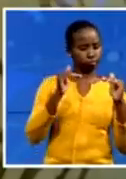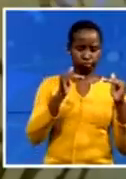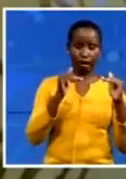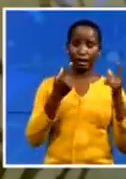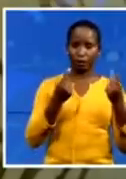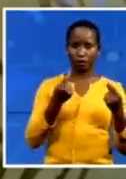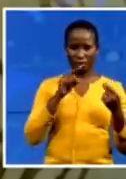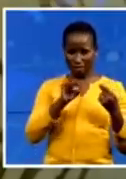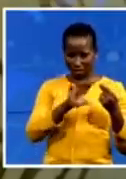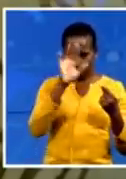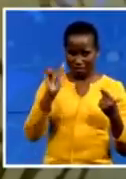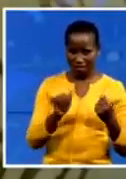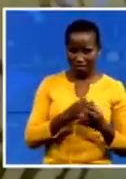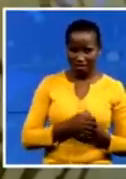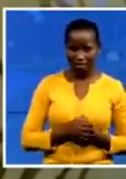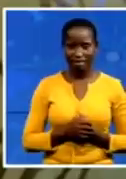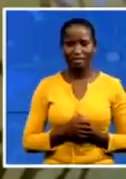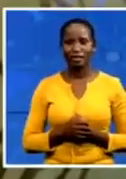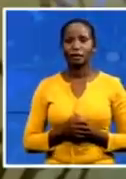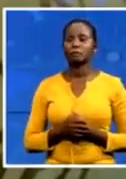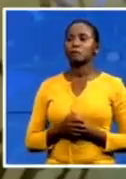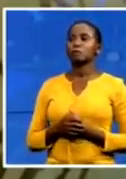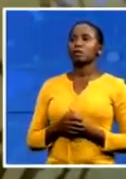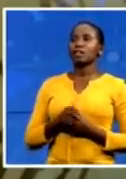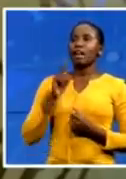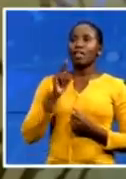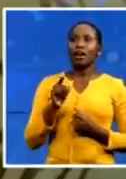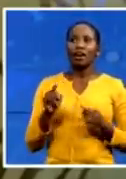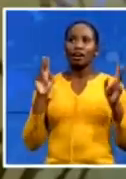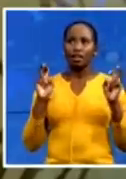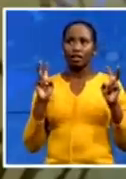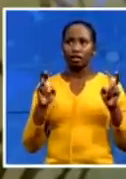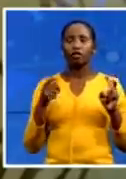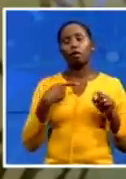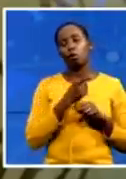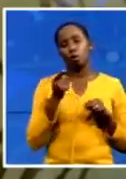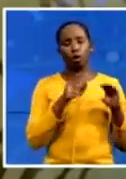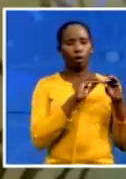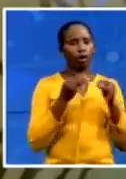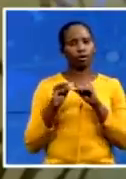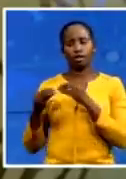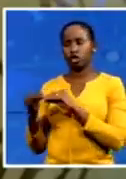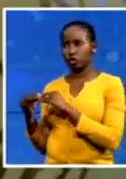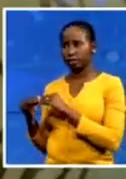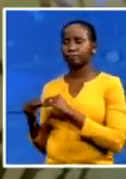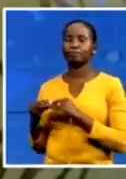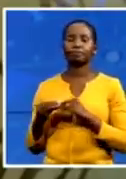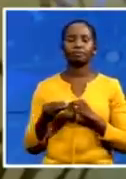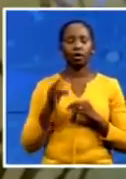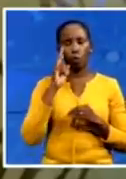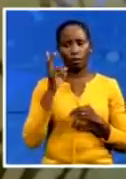think that race in any organization, including maybe even the one that you work for, is something that continues to be a part of the South